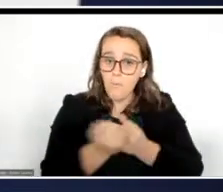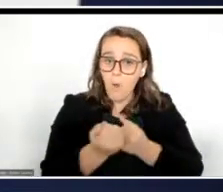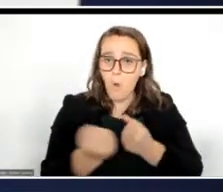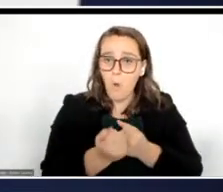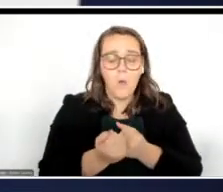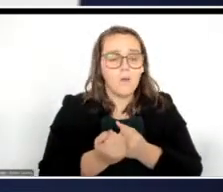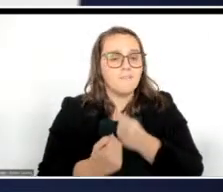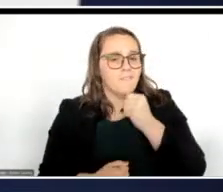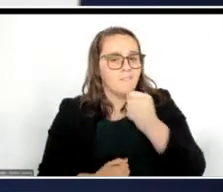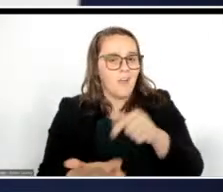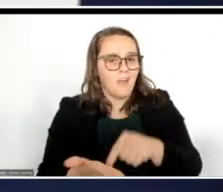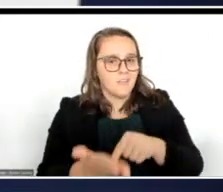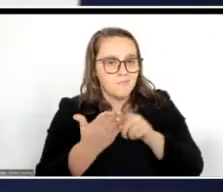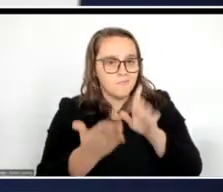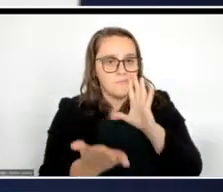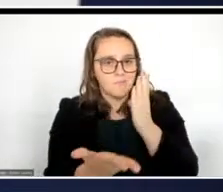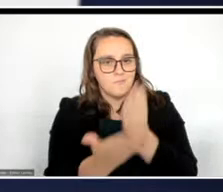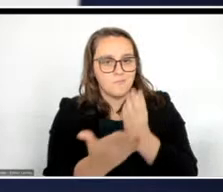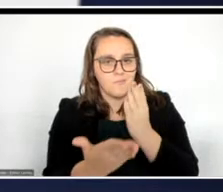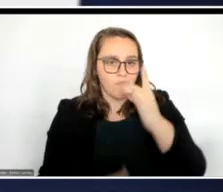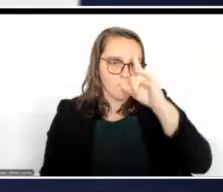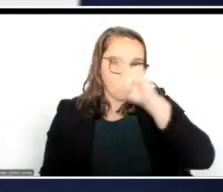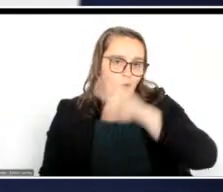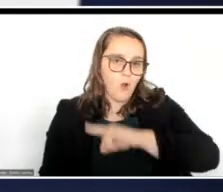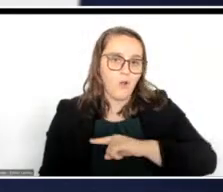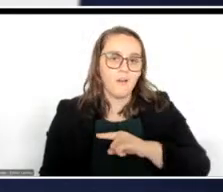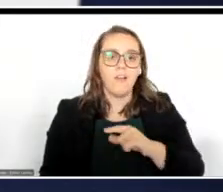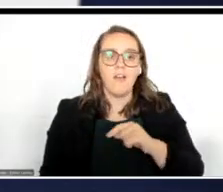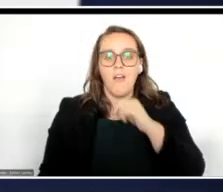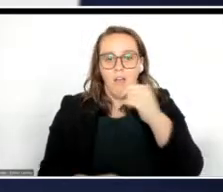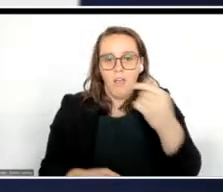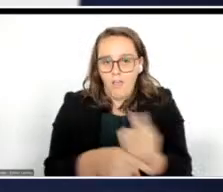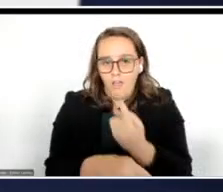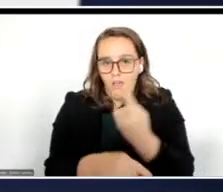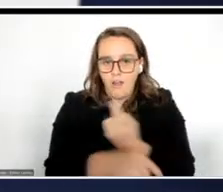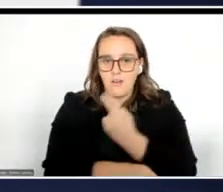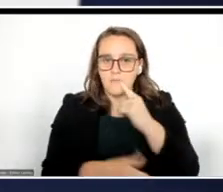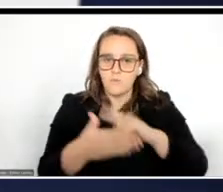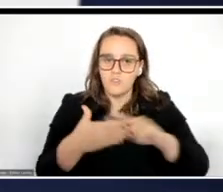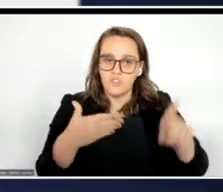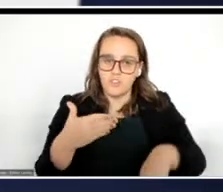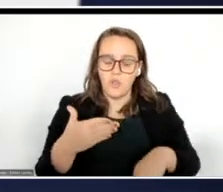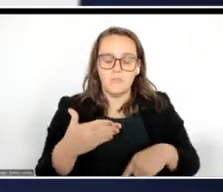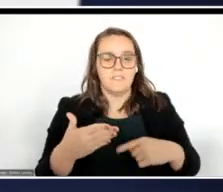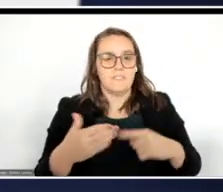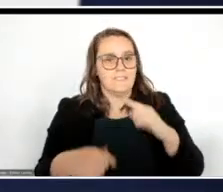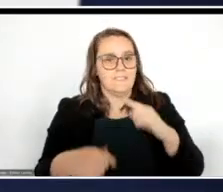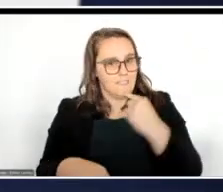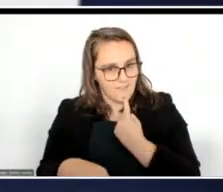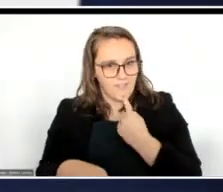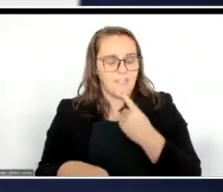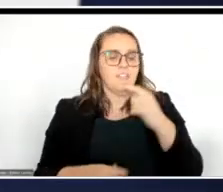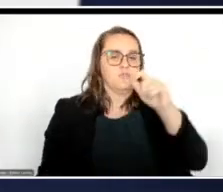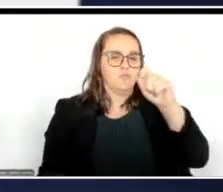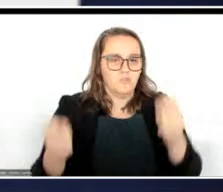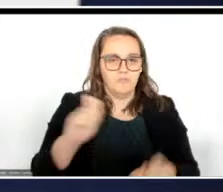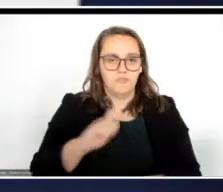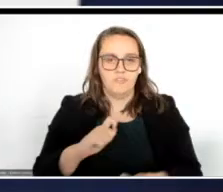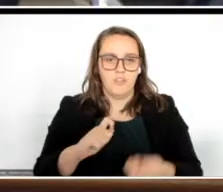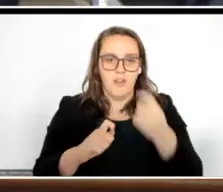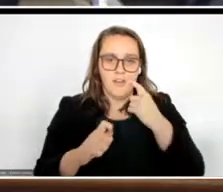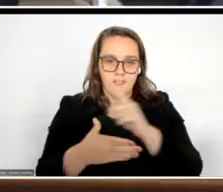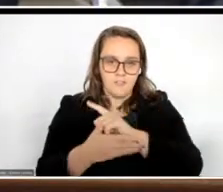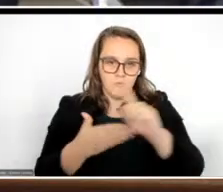or inaccurate results significant enough to invalidate the results of the 2020 presidential election. On December 11th,